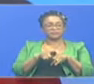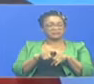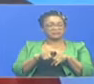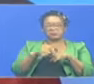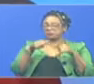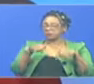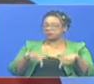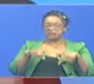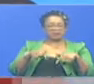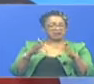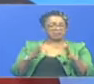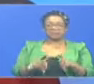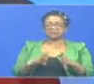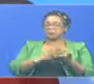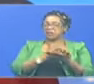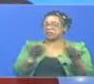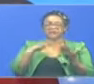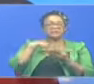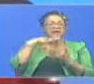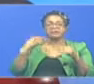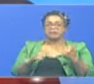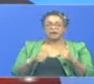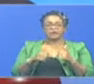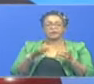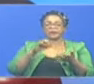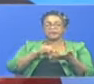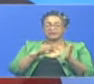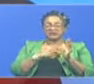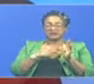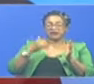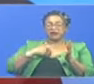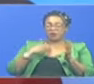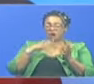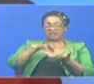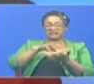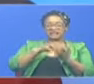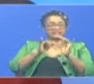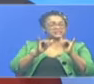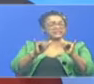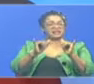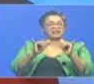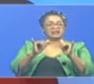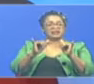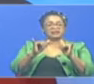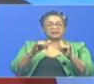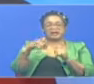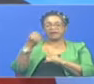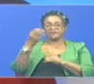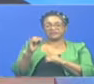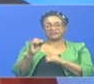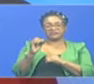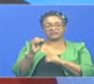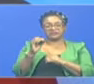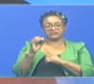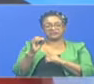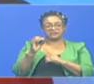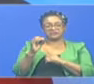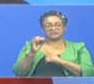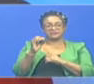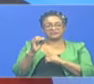disease, and therefore our fatality cases remain at 50.